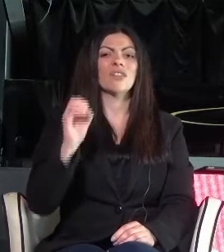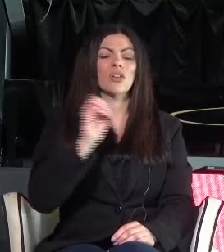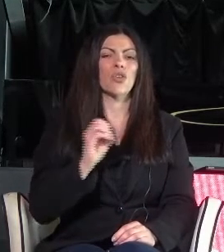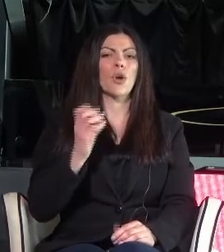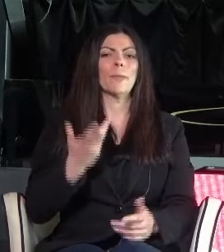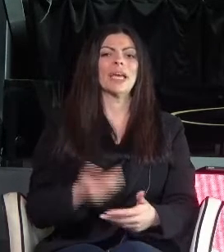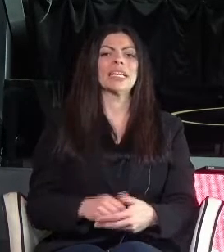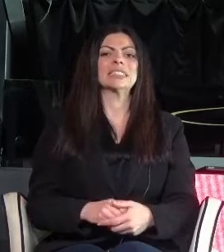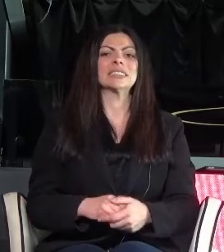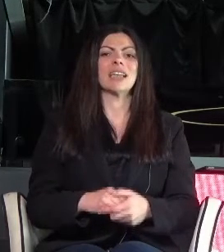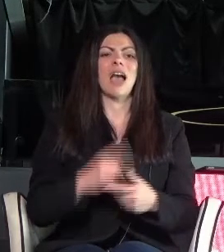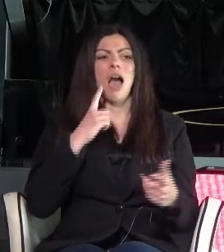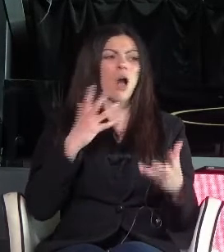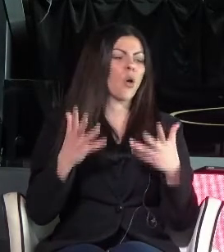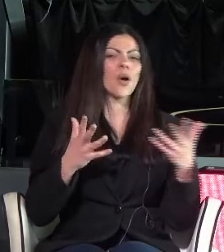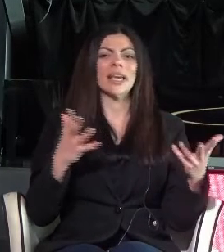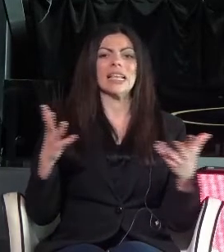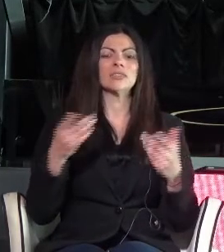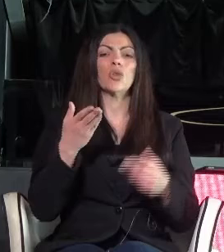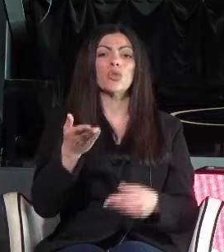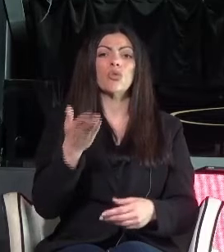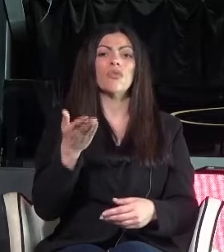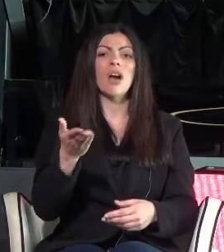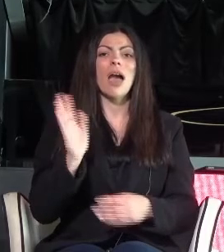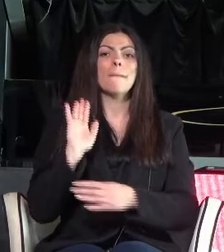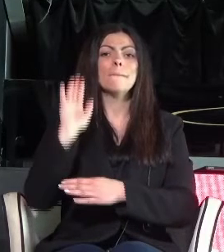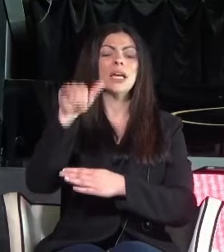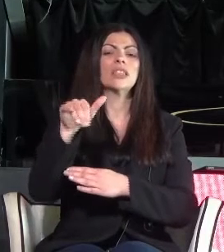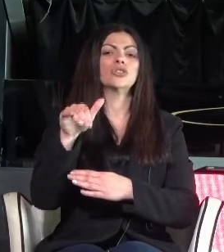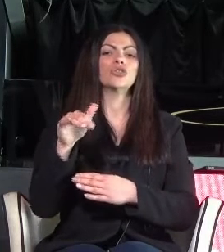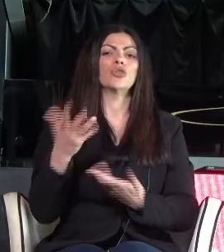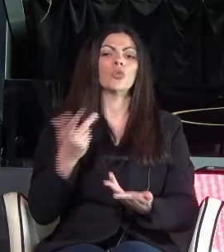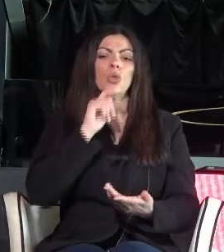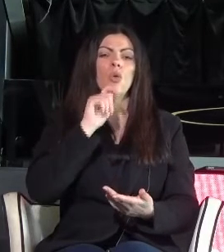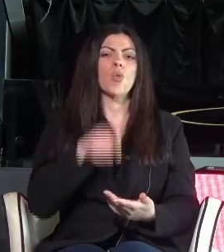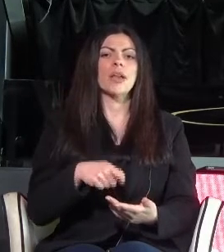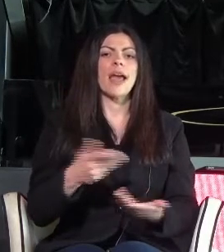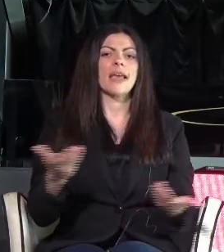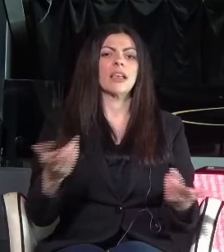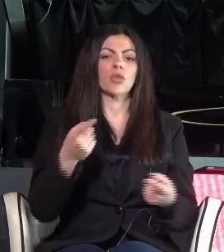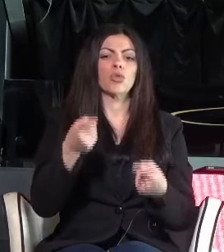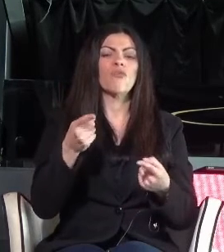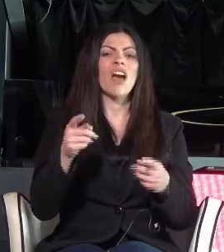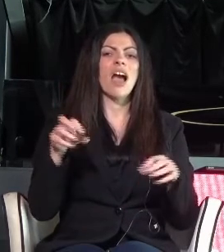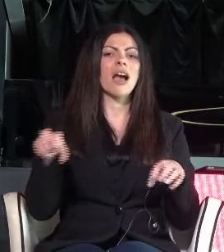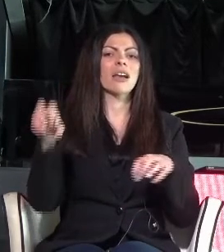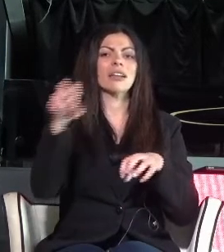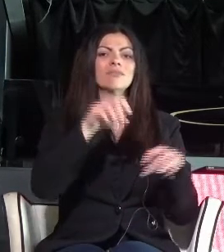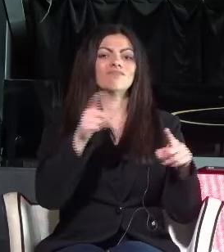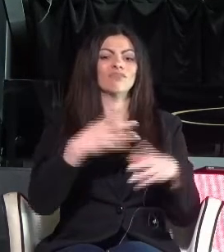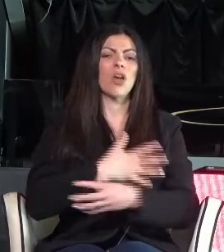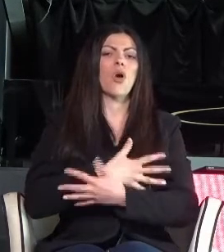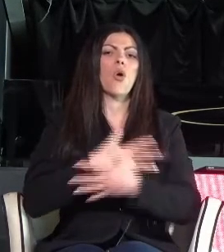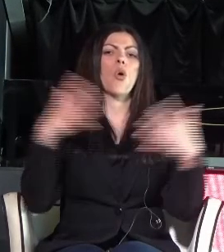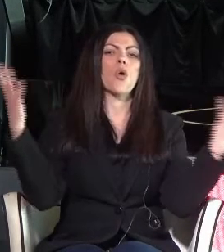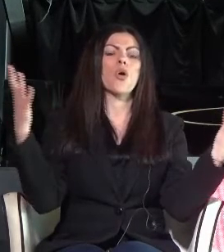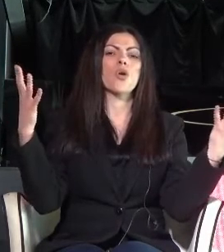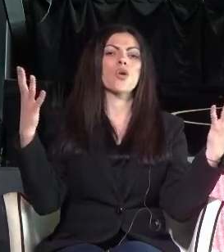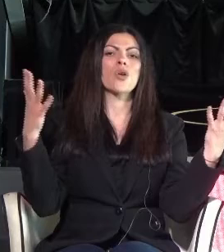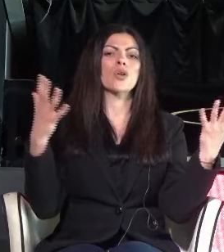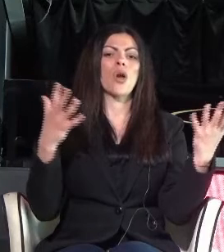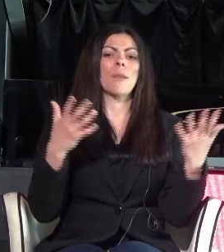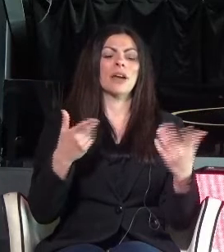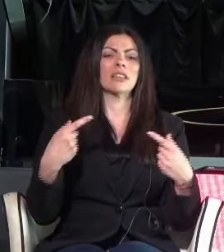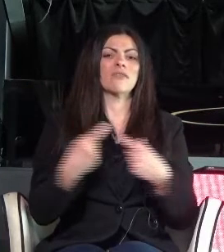entire region. And after this tremendous tragedy, actually we will stand stronger, even stronger, and also our region